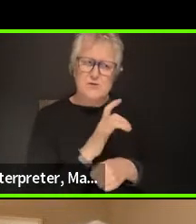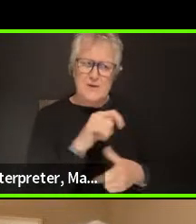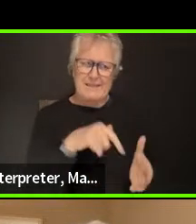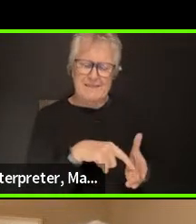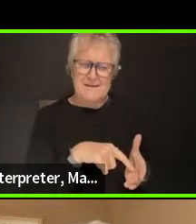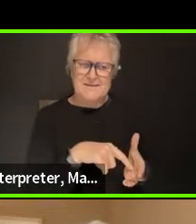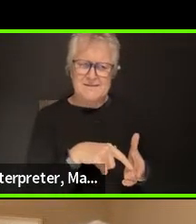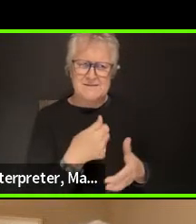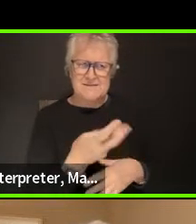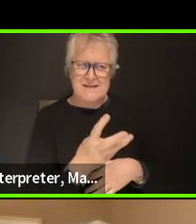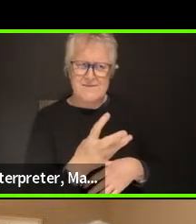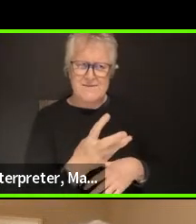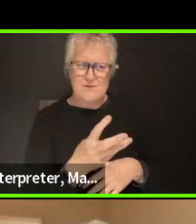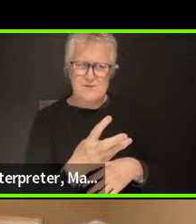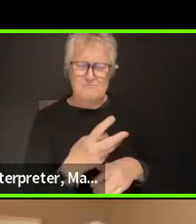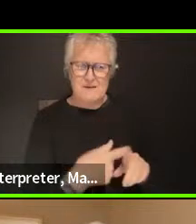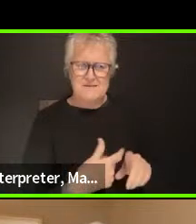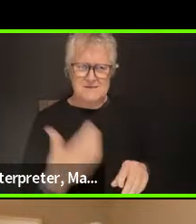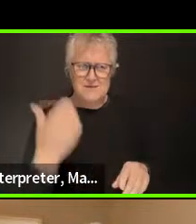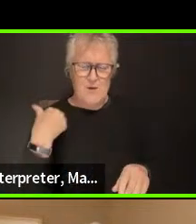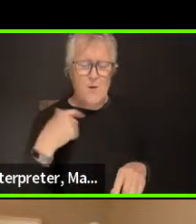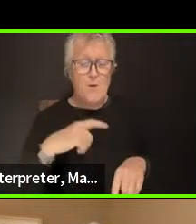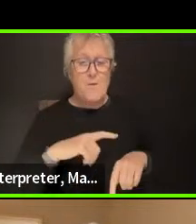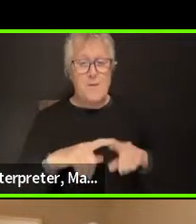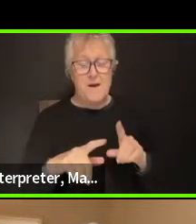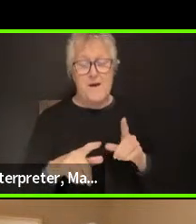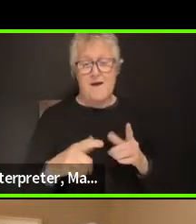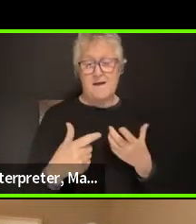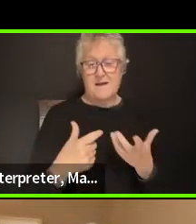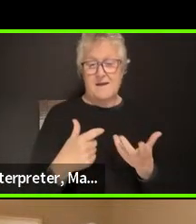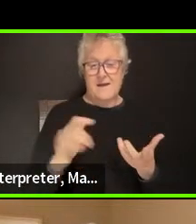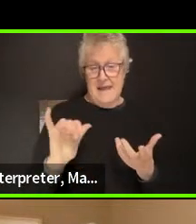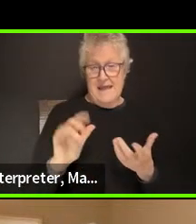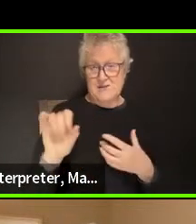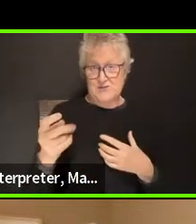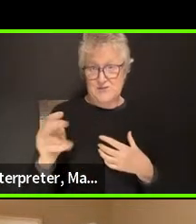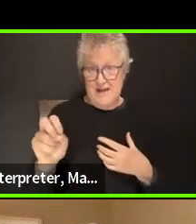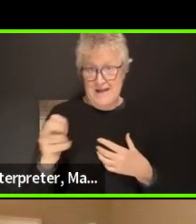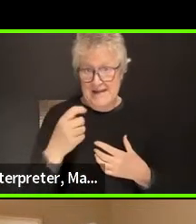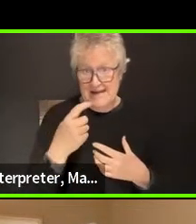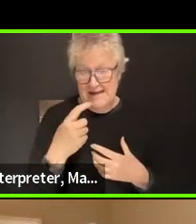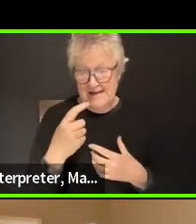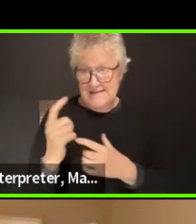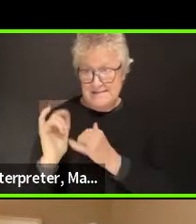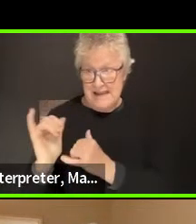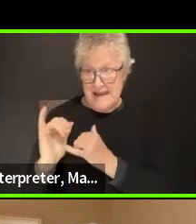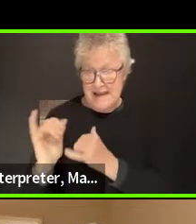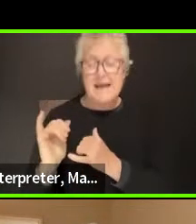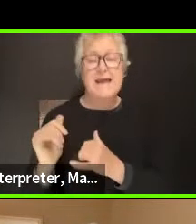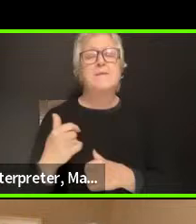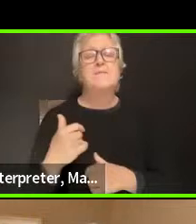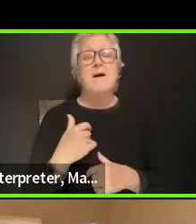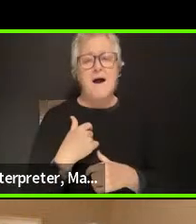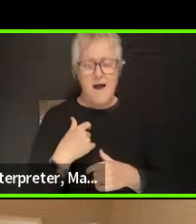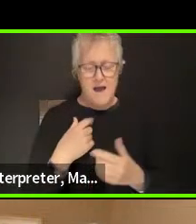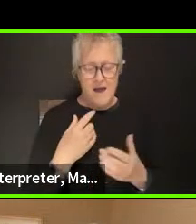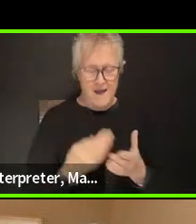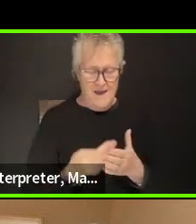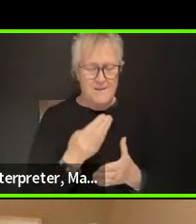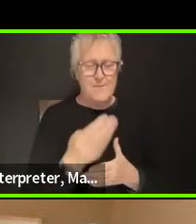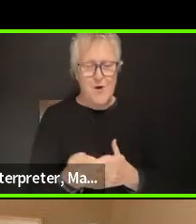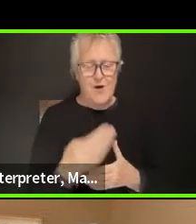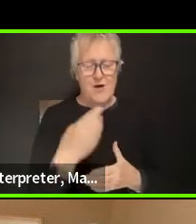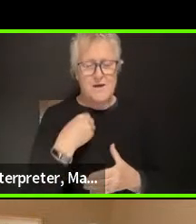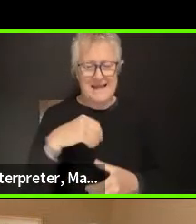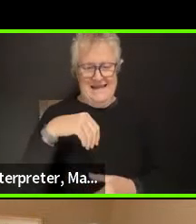grow my own food, and I got me an in-garden tower, and I have over 30